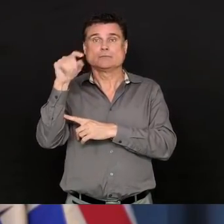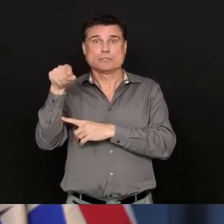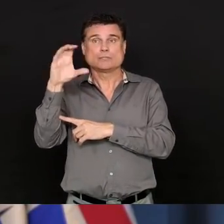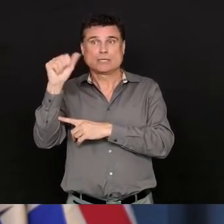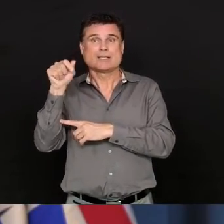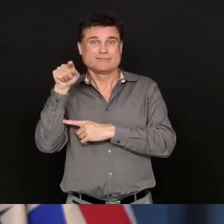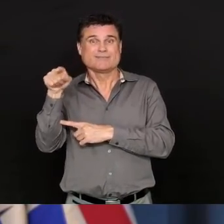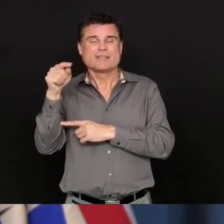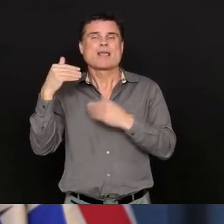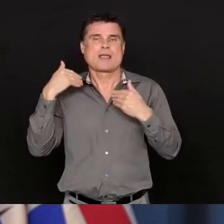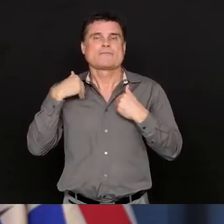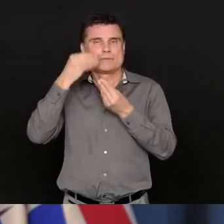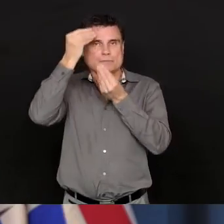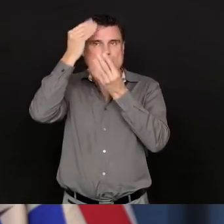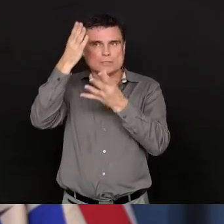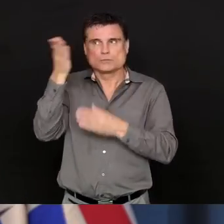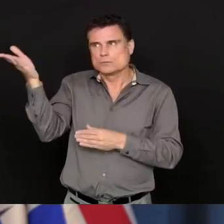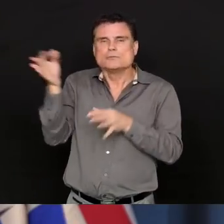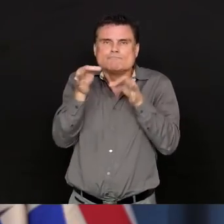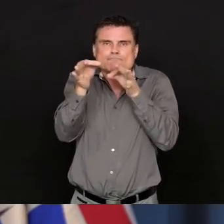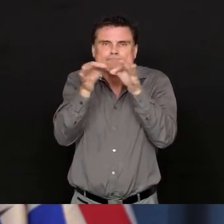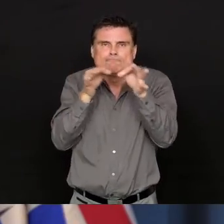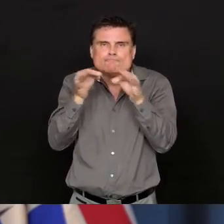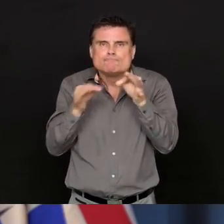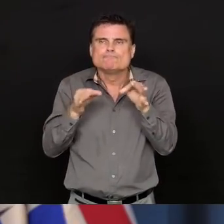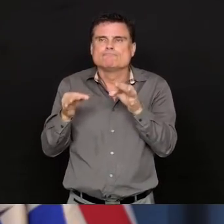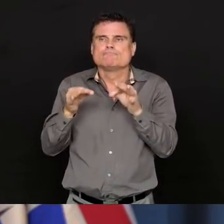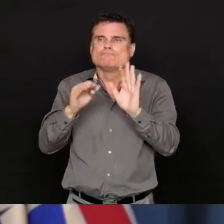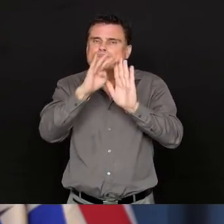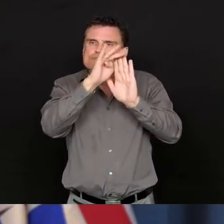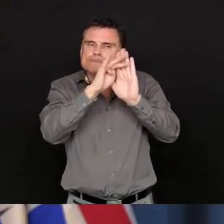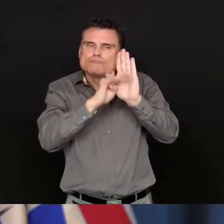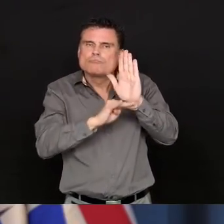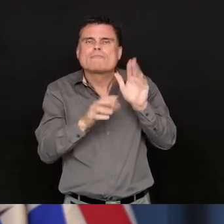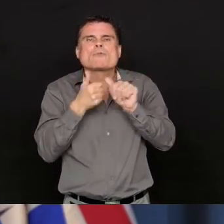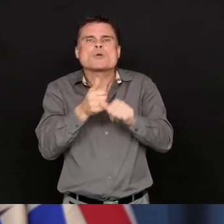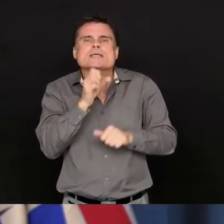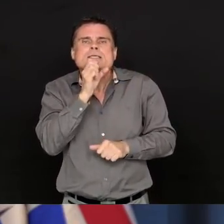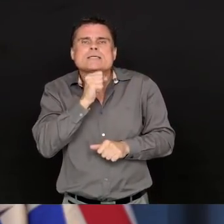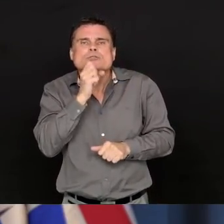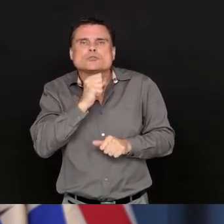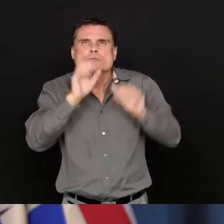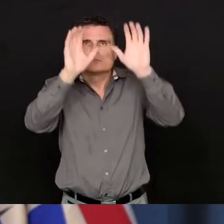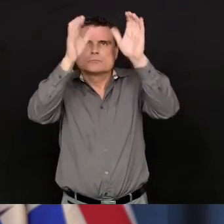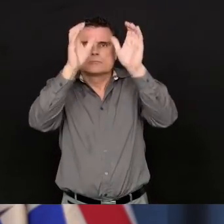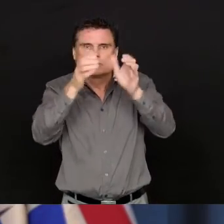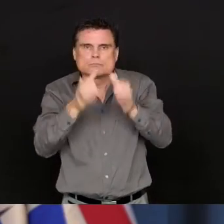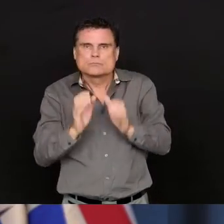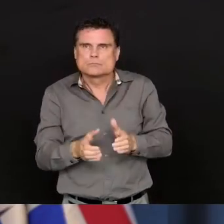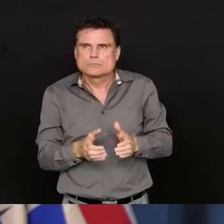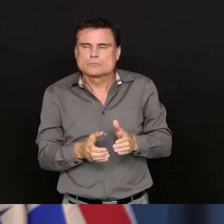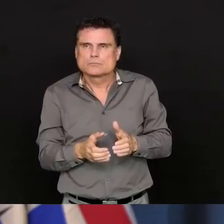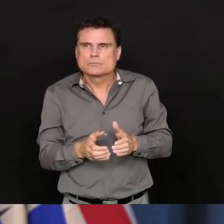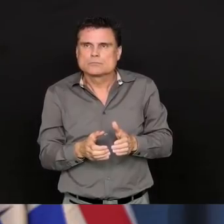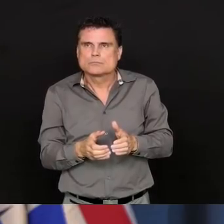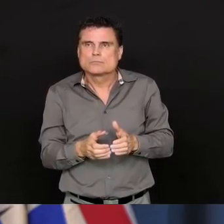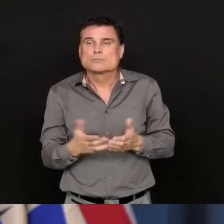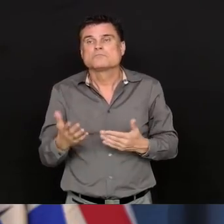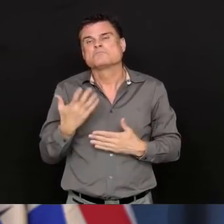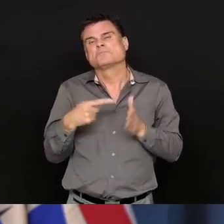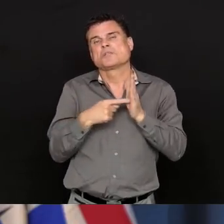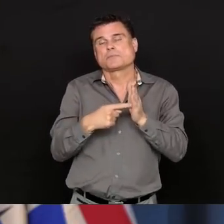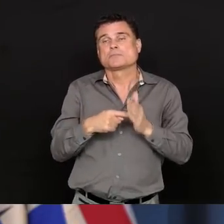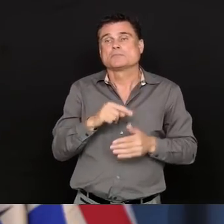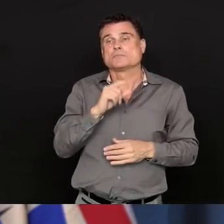And we do have a spike in the sort of late 20s to early 40s range. But that reflects as